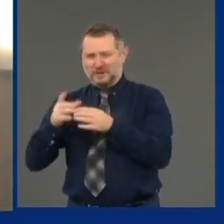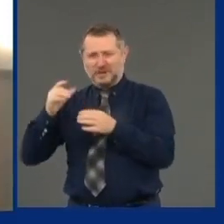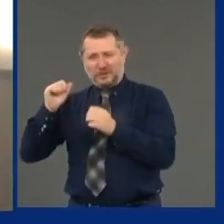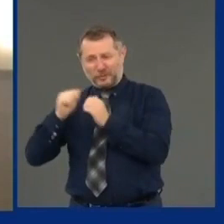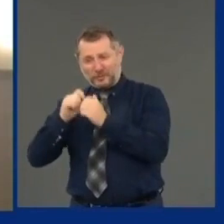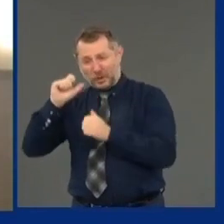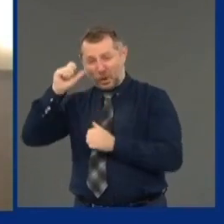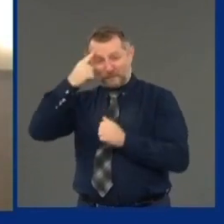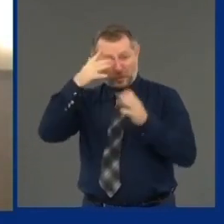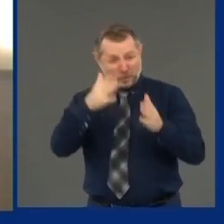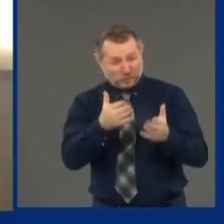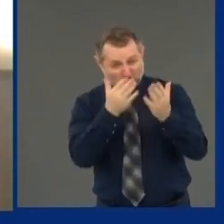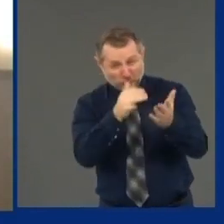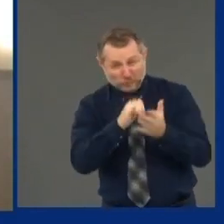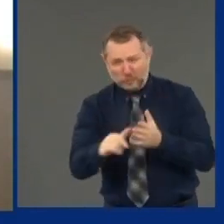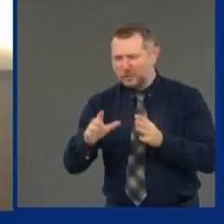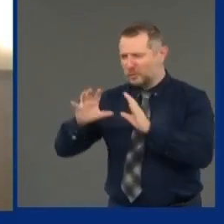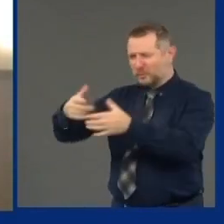a guidance, and we are